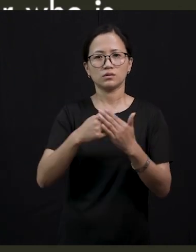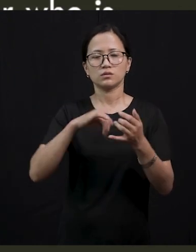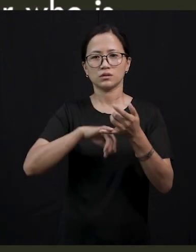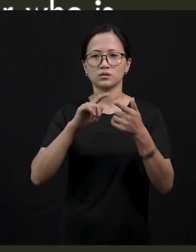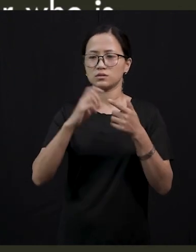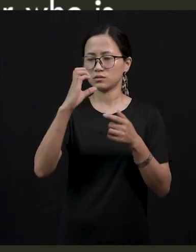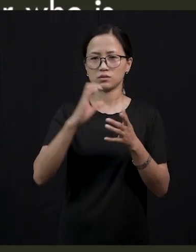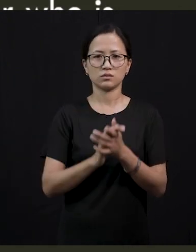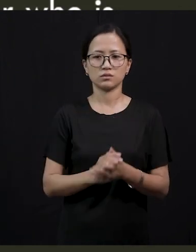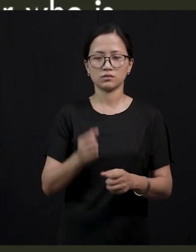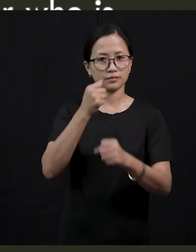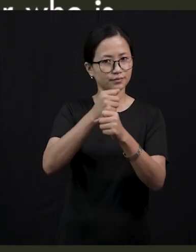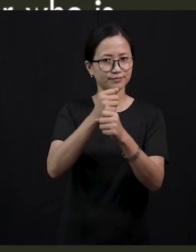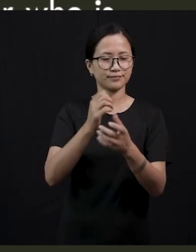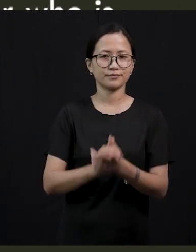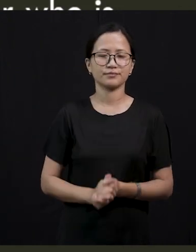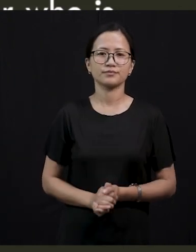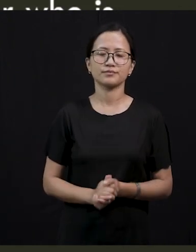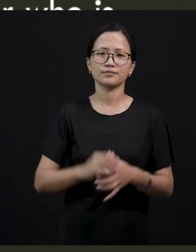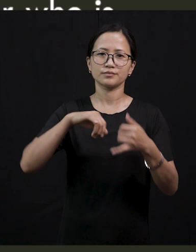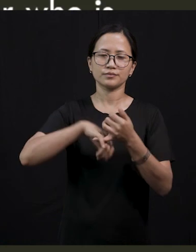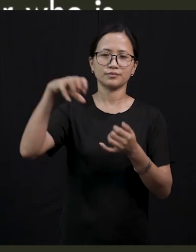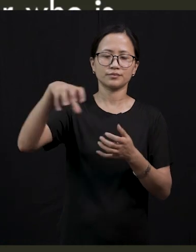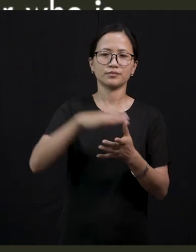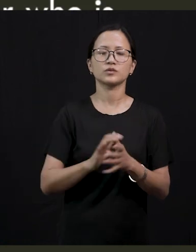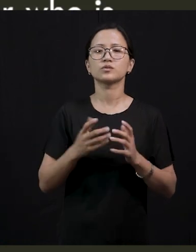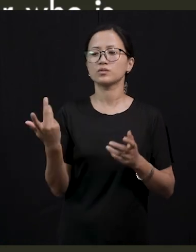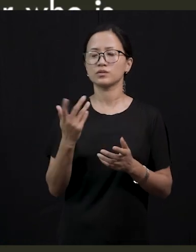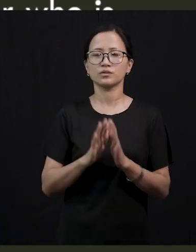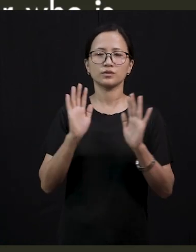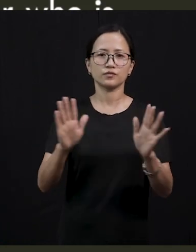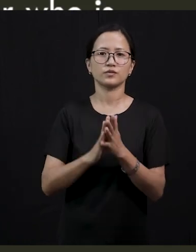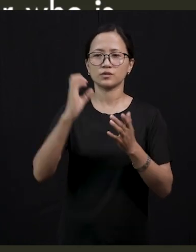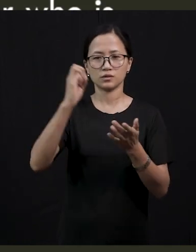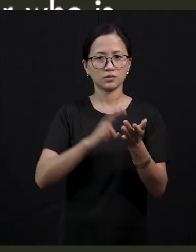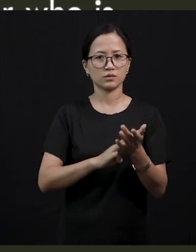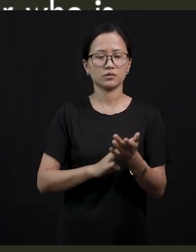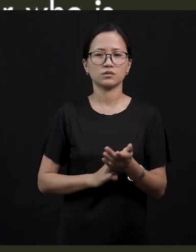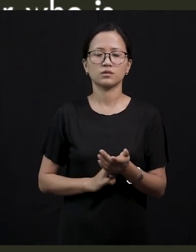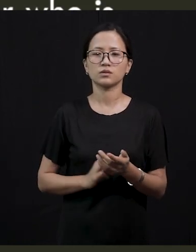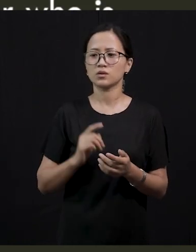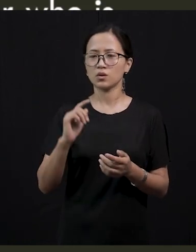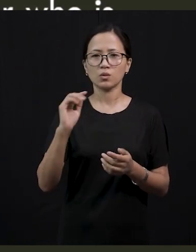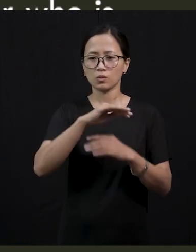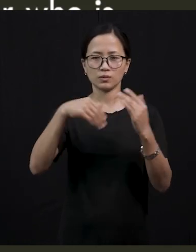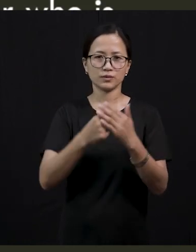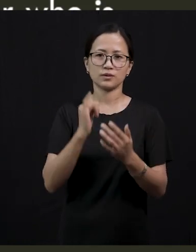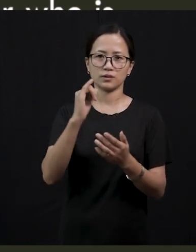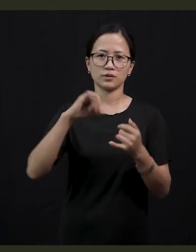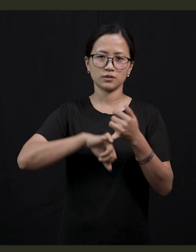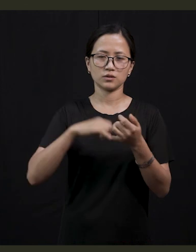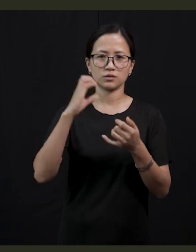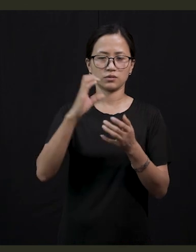the secretaries in the government. So this is your state secretariat, where you have the chief minister's office and you have all the IAS officers sitting